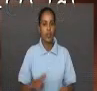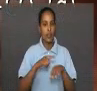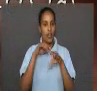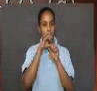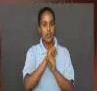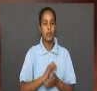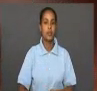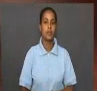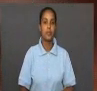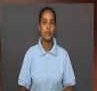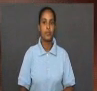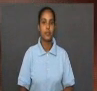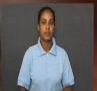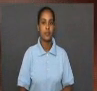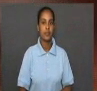Time's up.